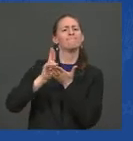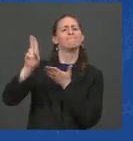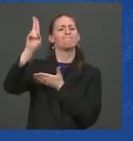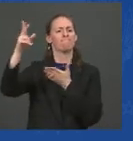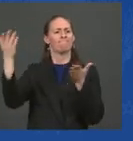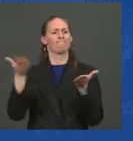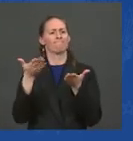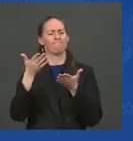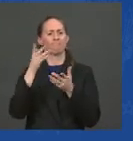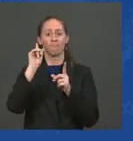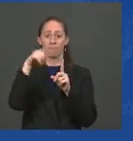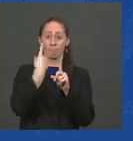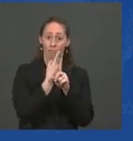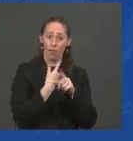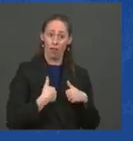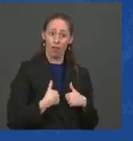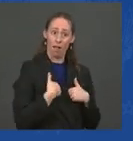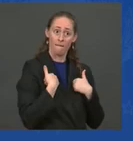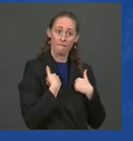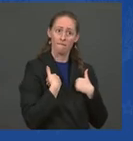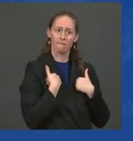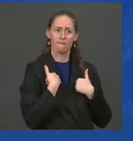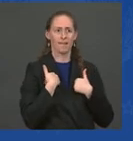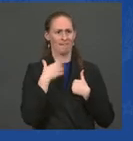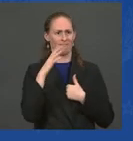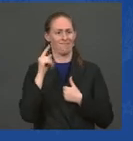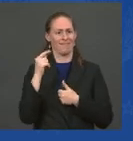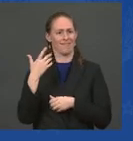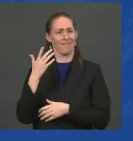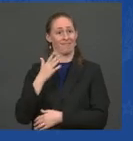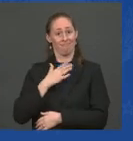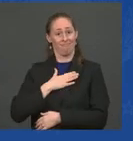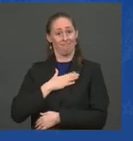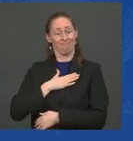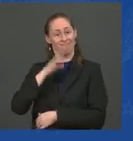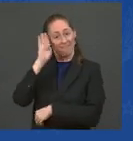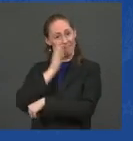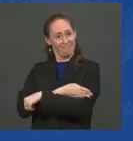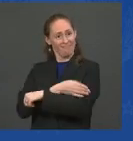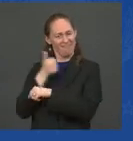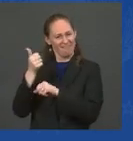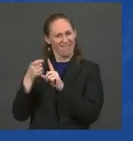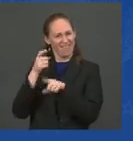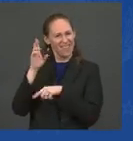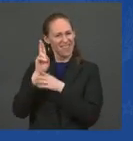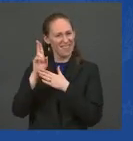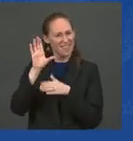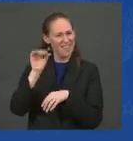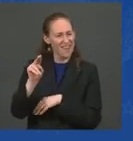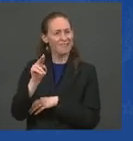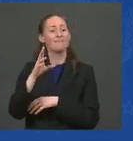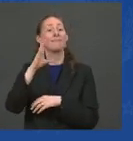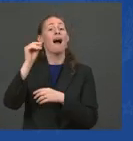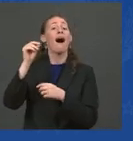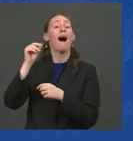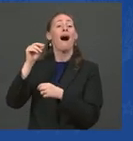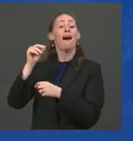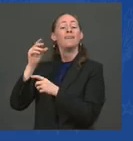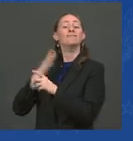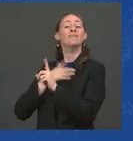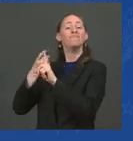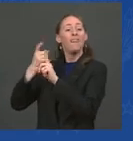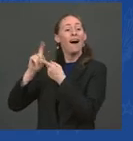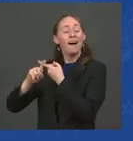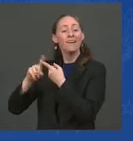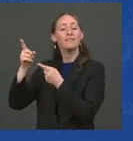but two proud sons of Connecticut, Senator Thomas Dodd and my good friend, and we truly